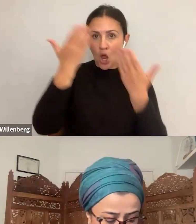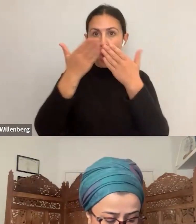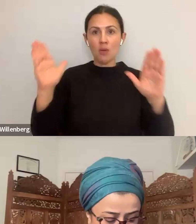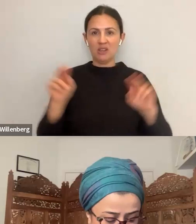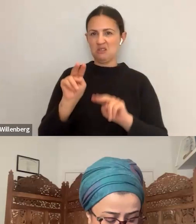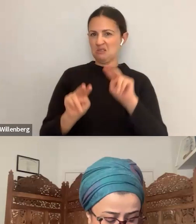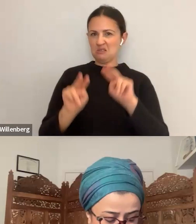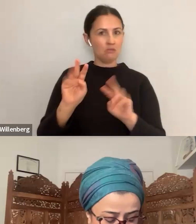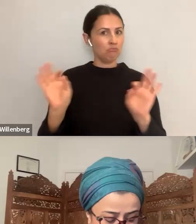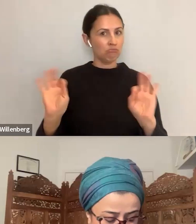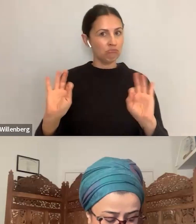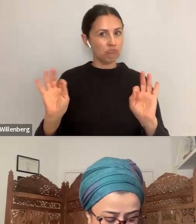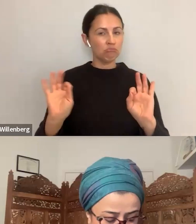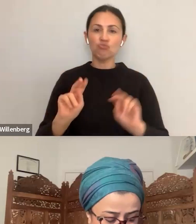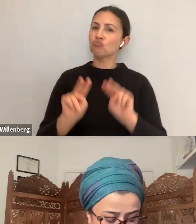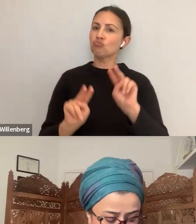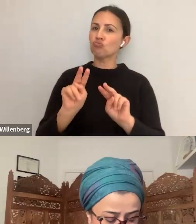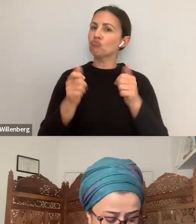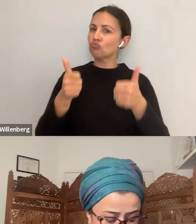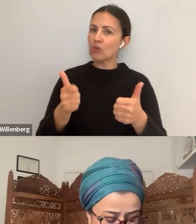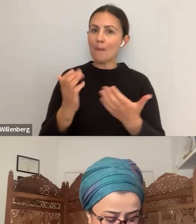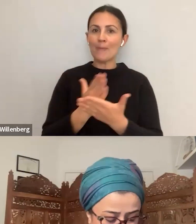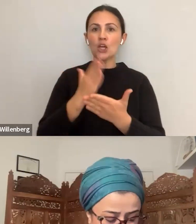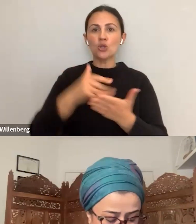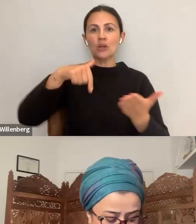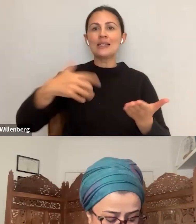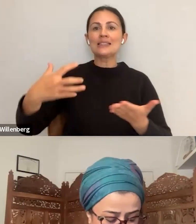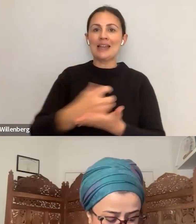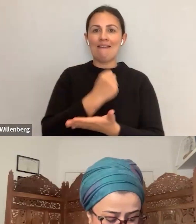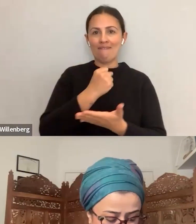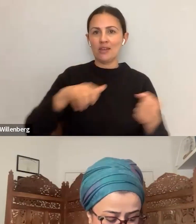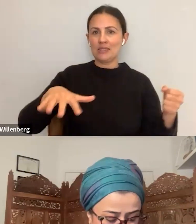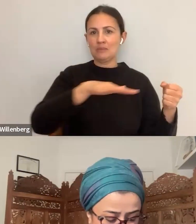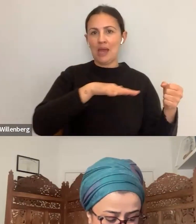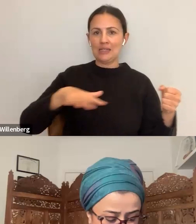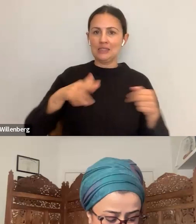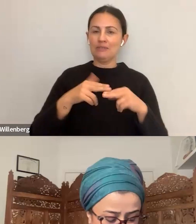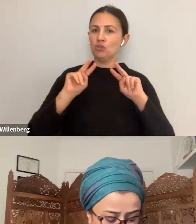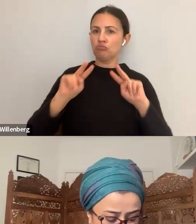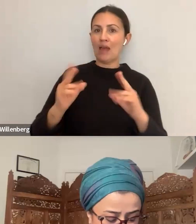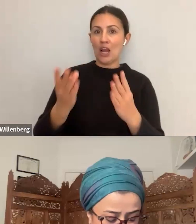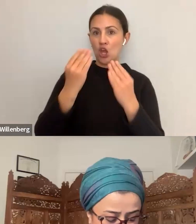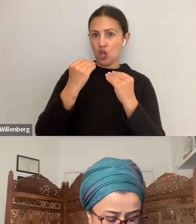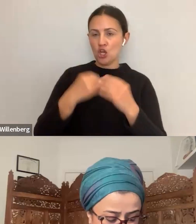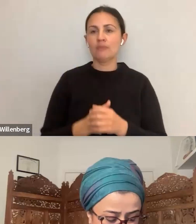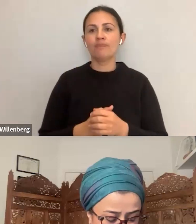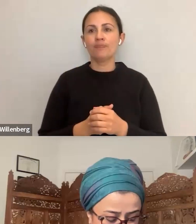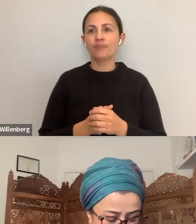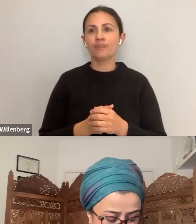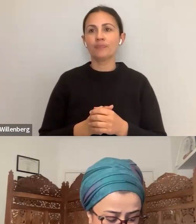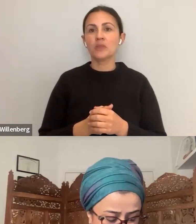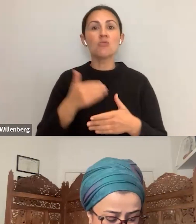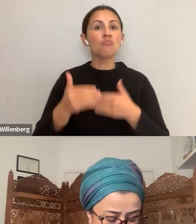judgmental, and trying to make this as safe a space as possible. If at any time during this conversation